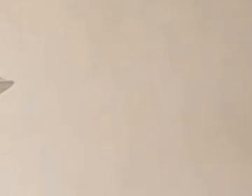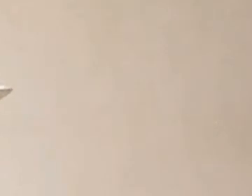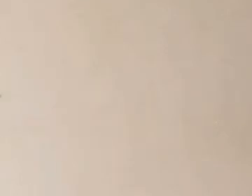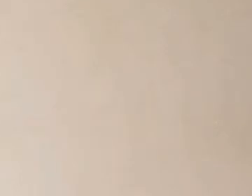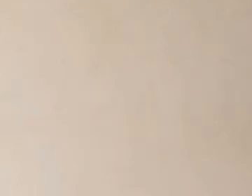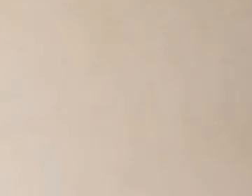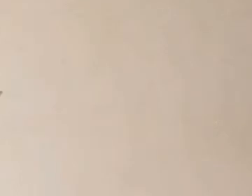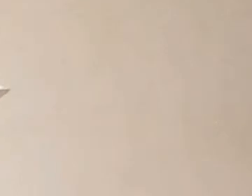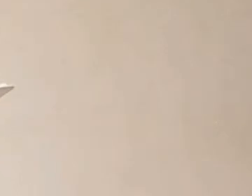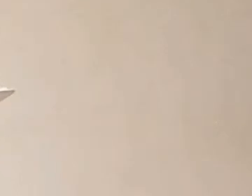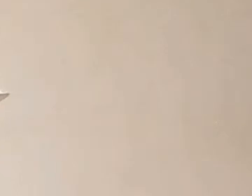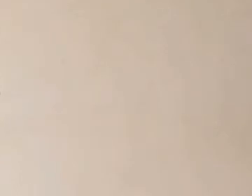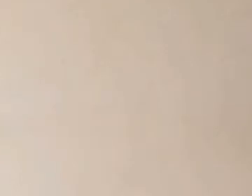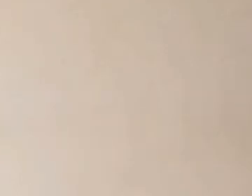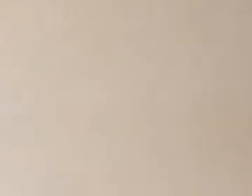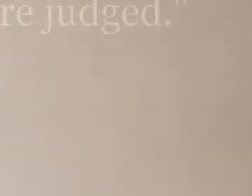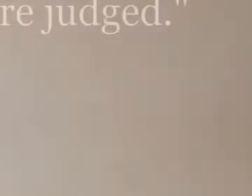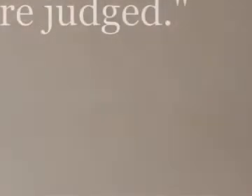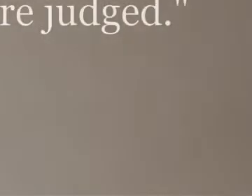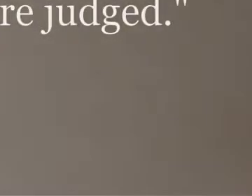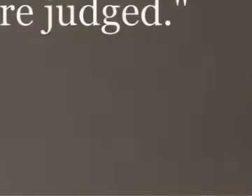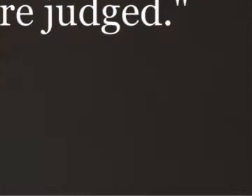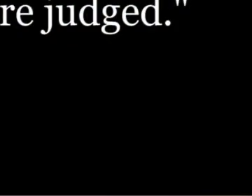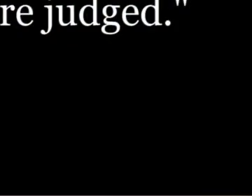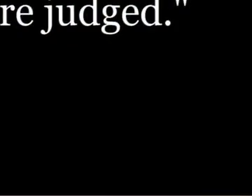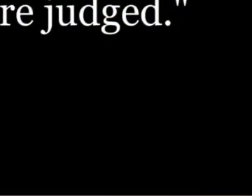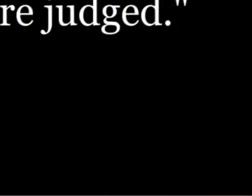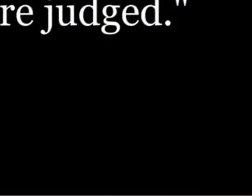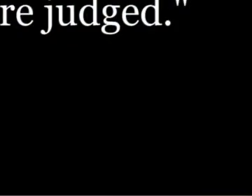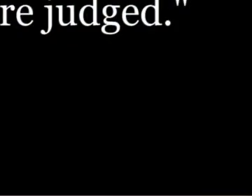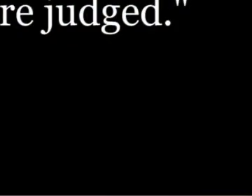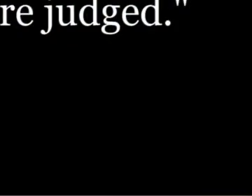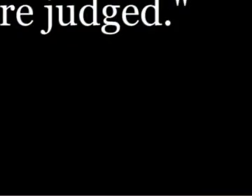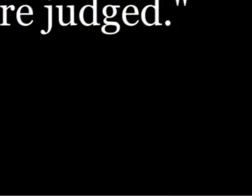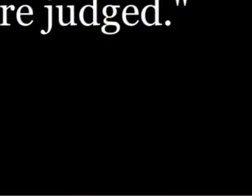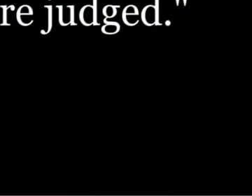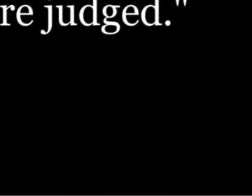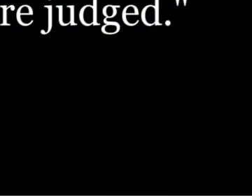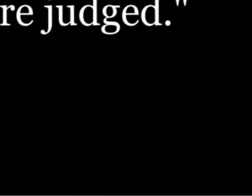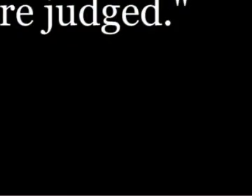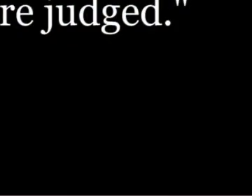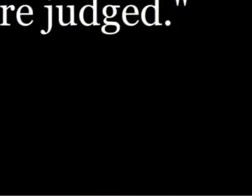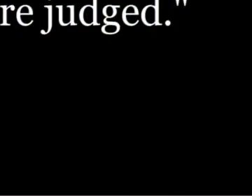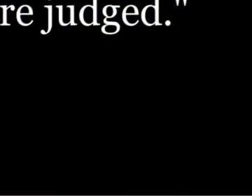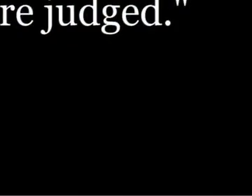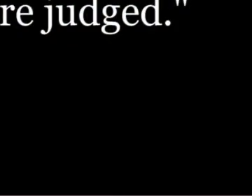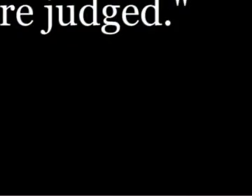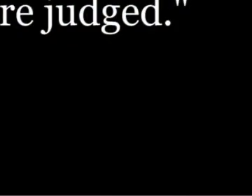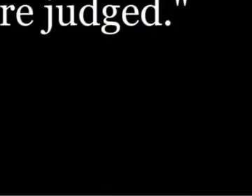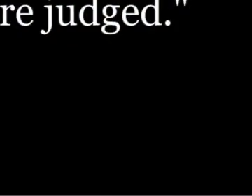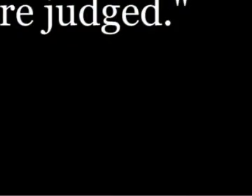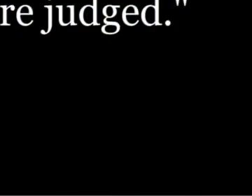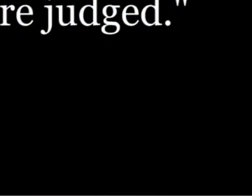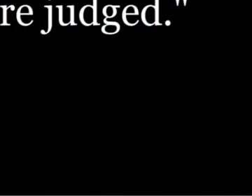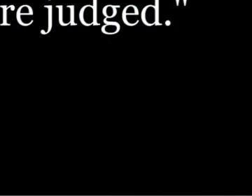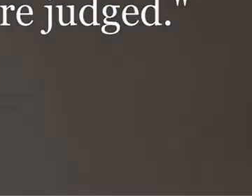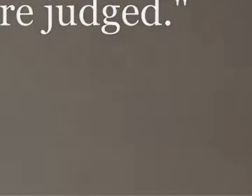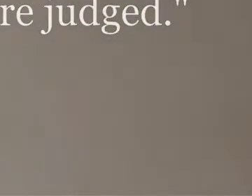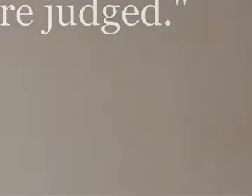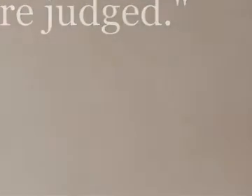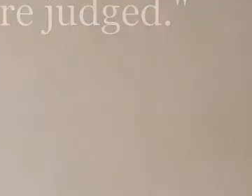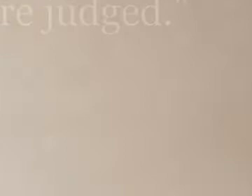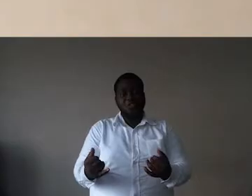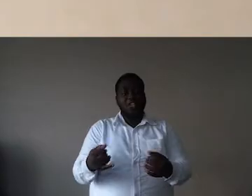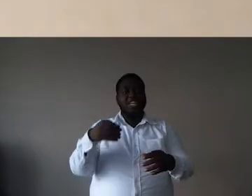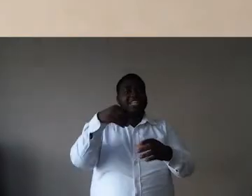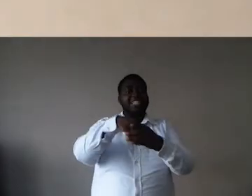in Romans chapter 3, verse number 4, let all men be liars and only God be true. In concluding everything that we